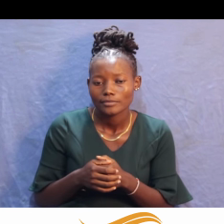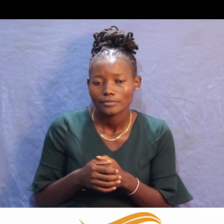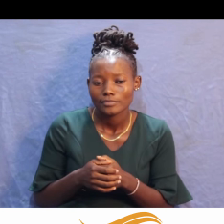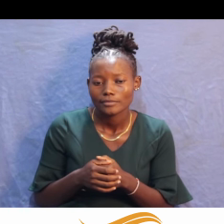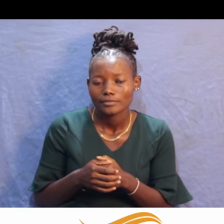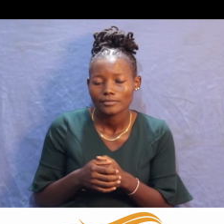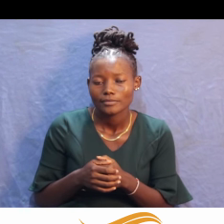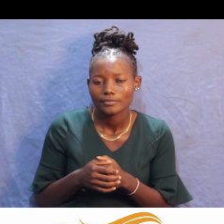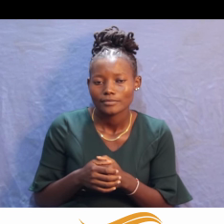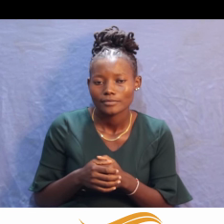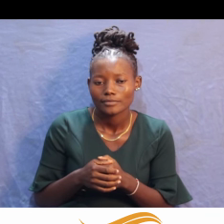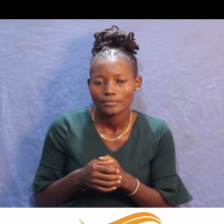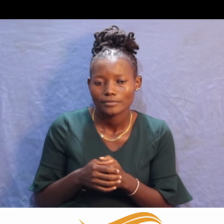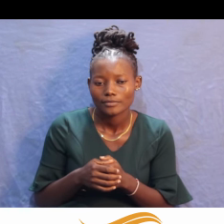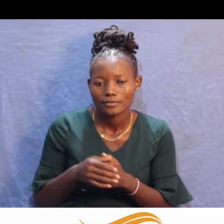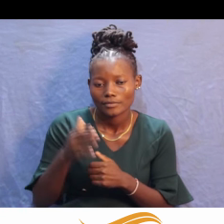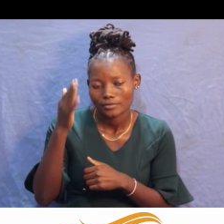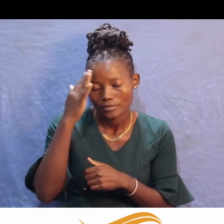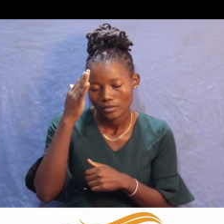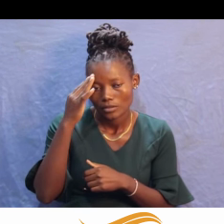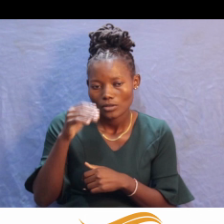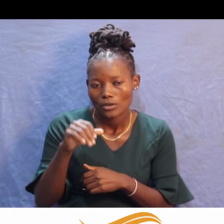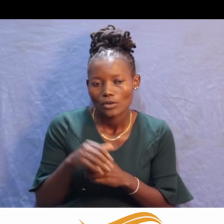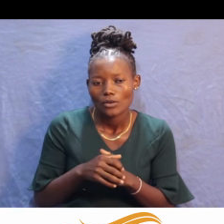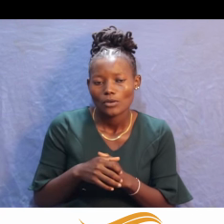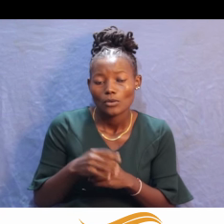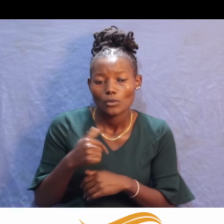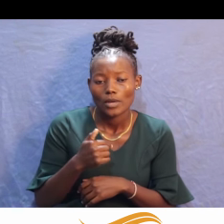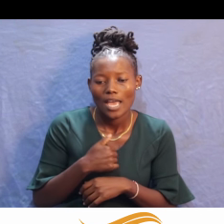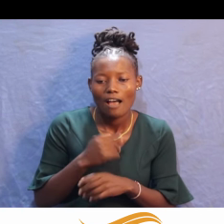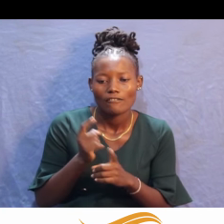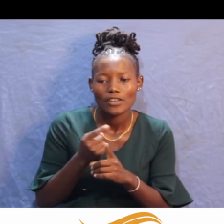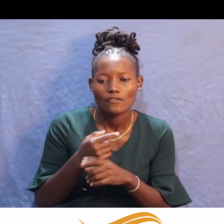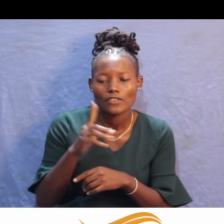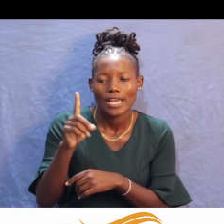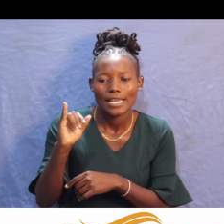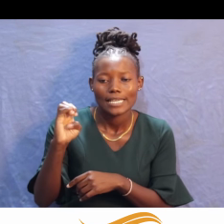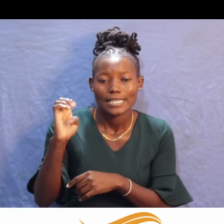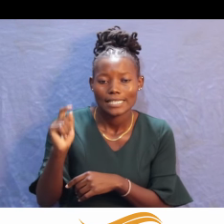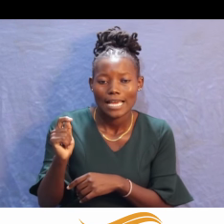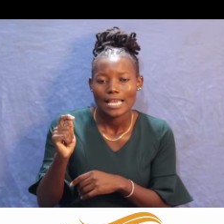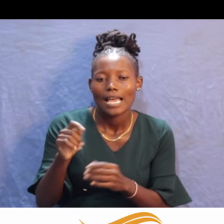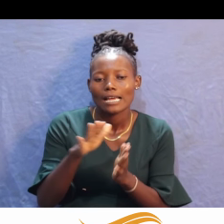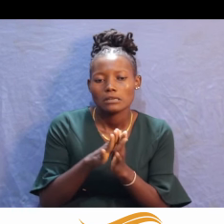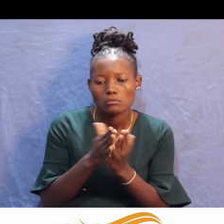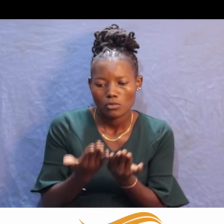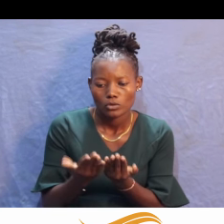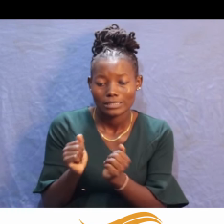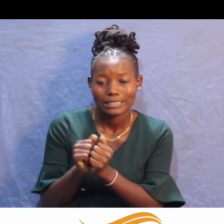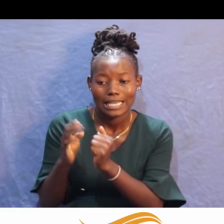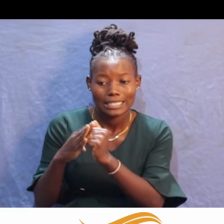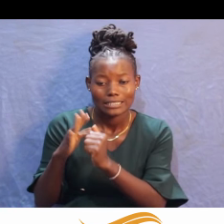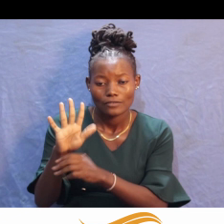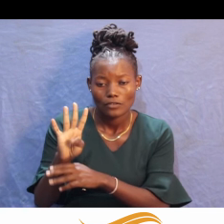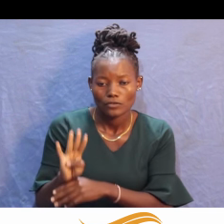And that is not found in books, diet books. Since 1954, every